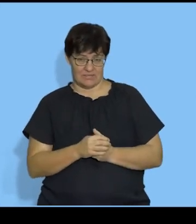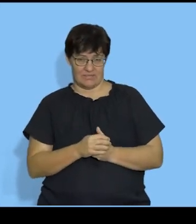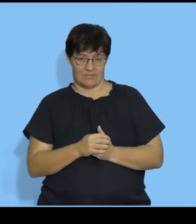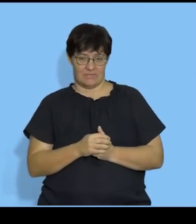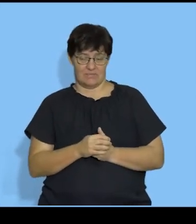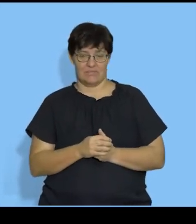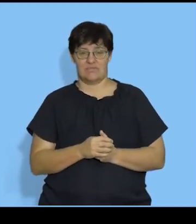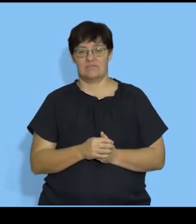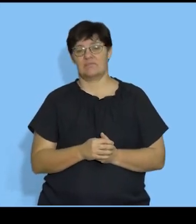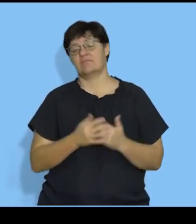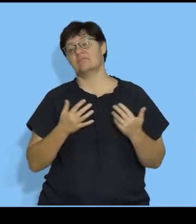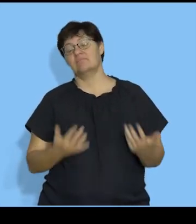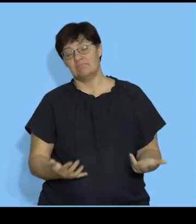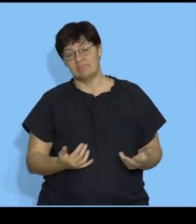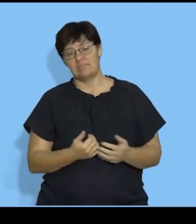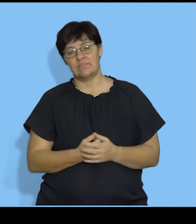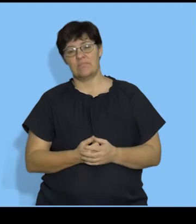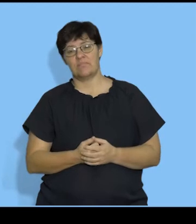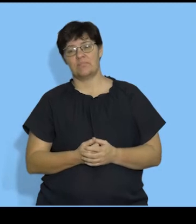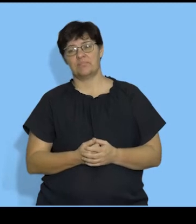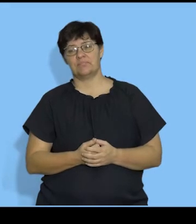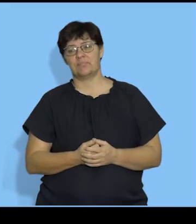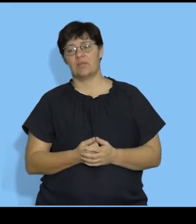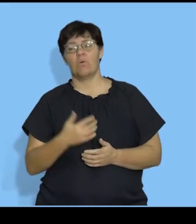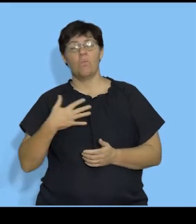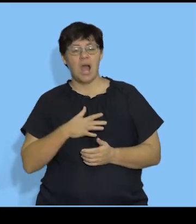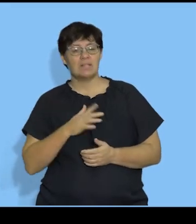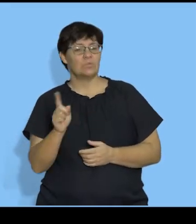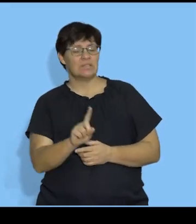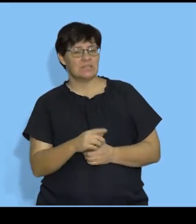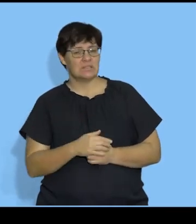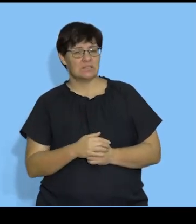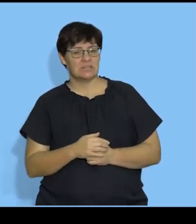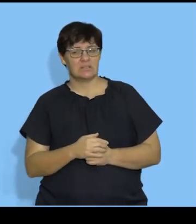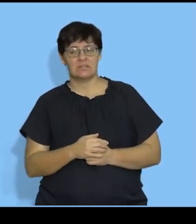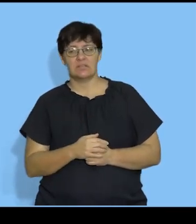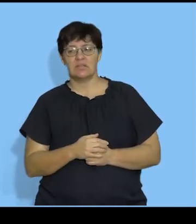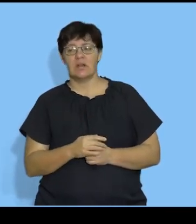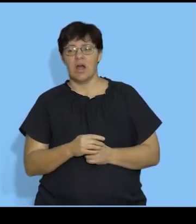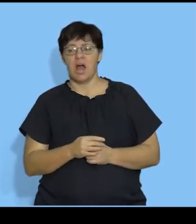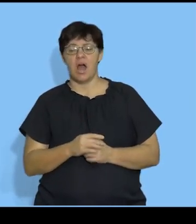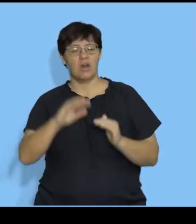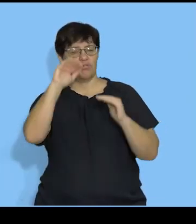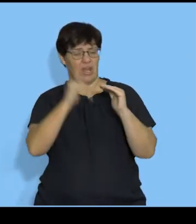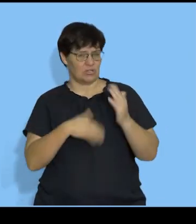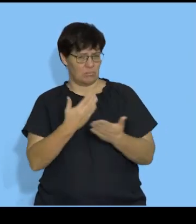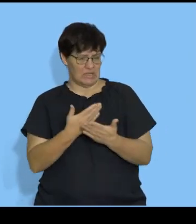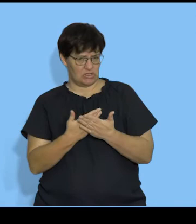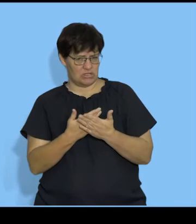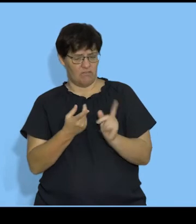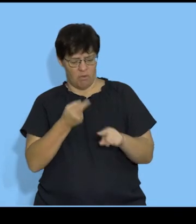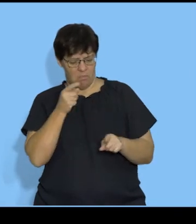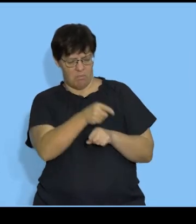Right, so now we want to also compare the reduction potential in terms of the two substances